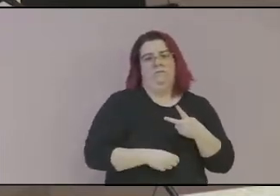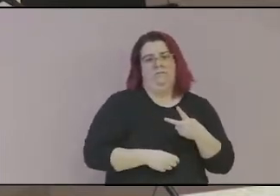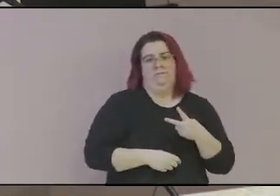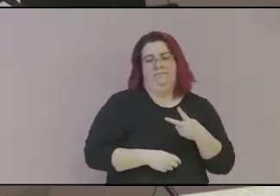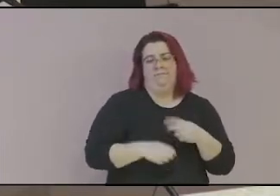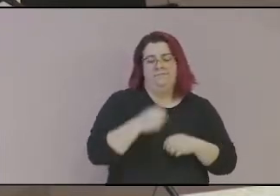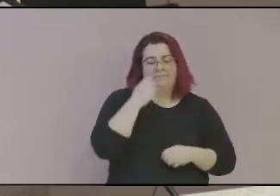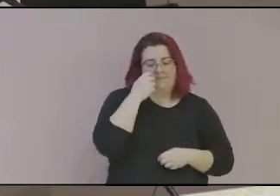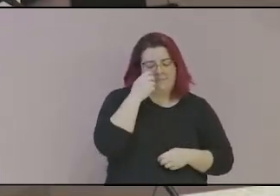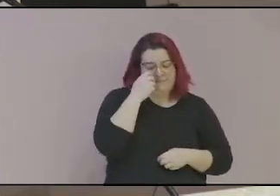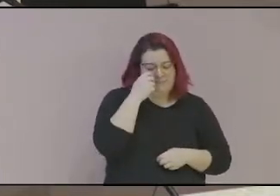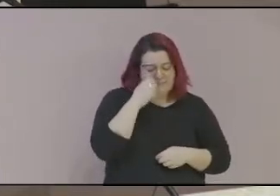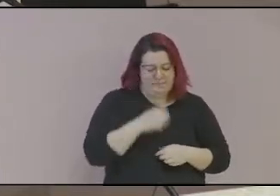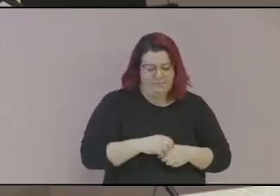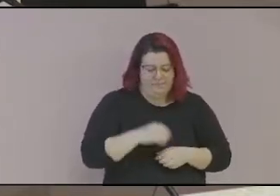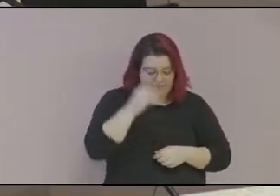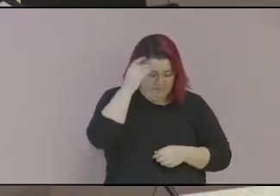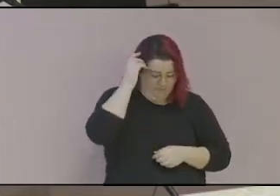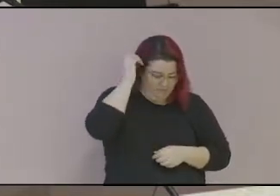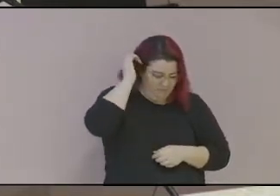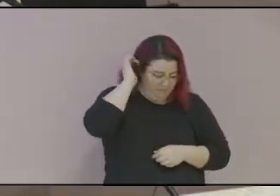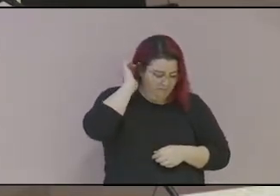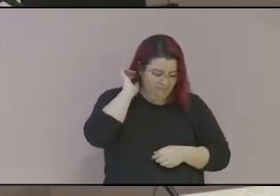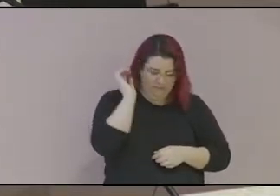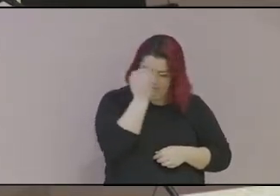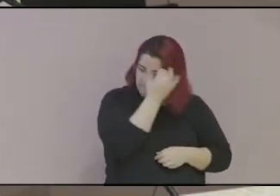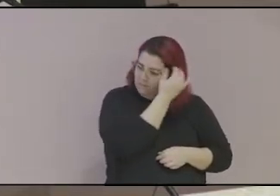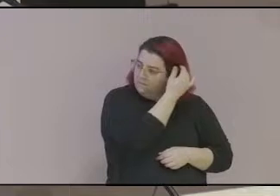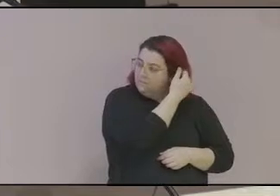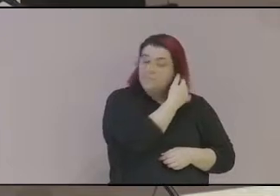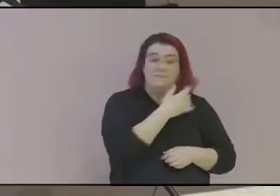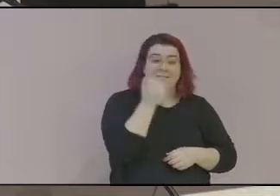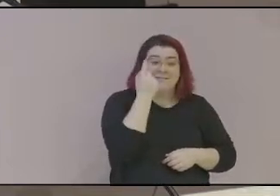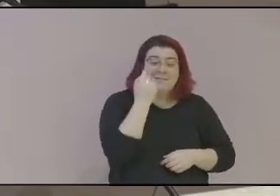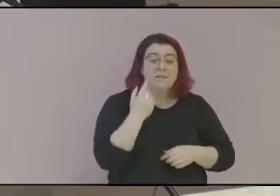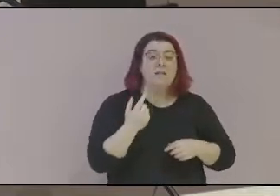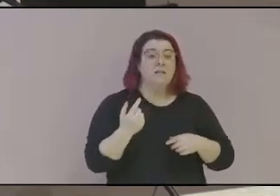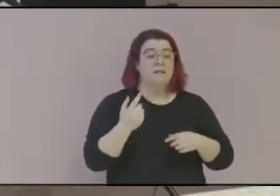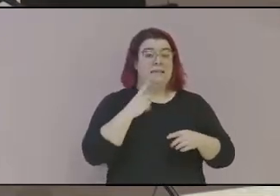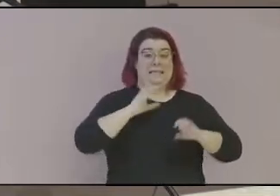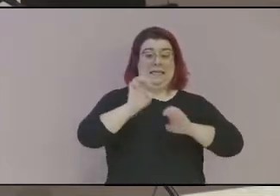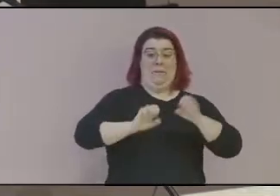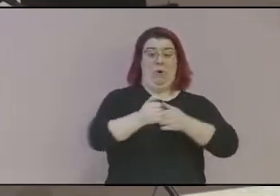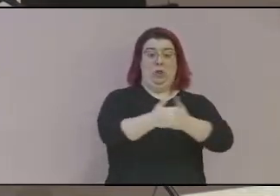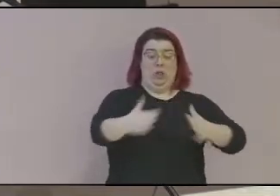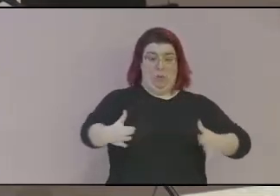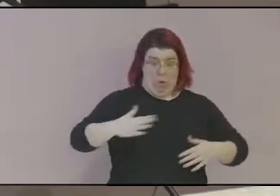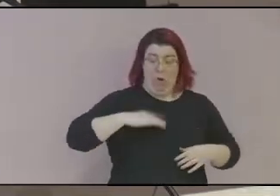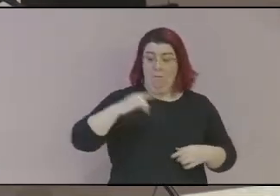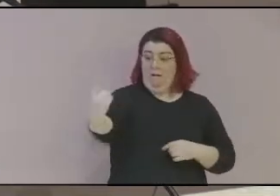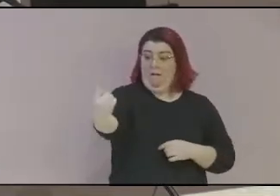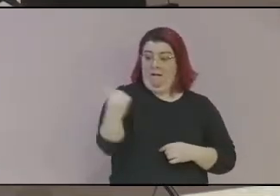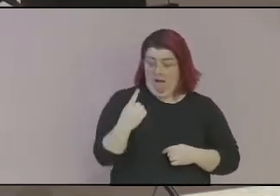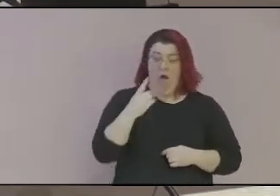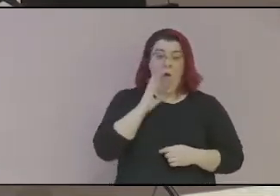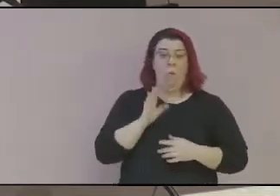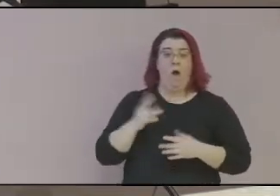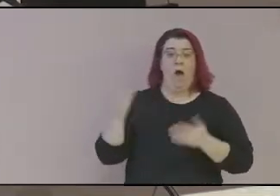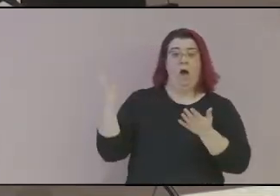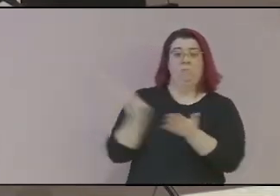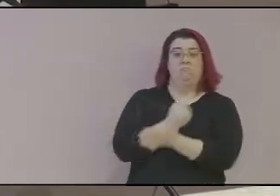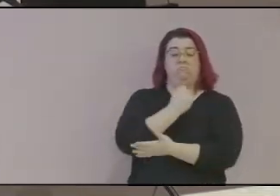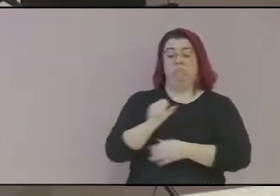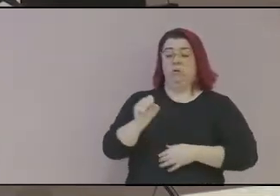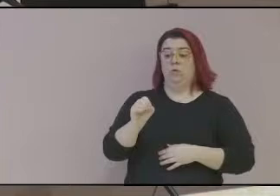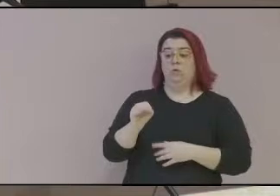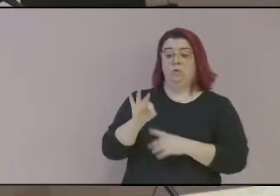Even before someone would receive SOFA scoring in the emergency room, there were some patients who were just excluded. There were initial exclusion